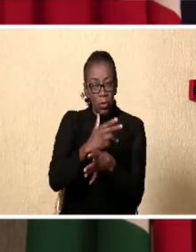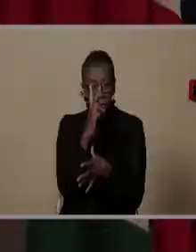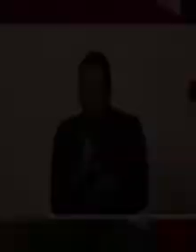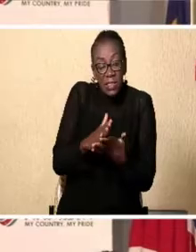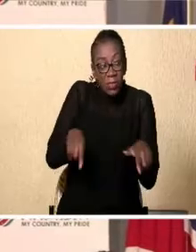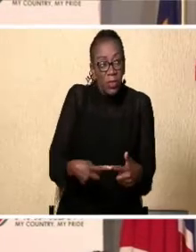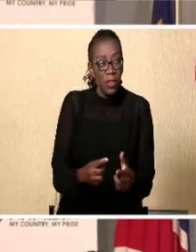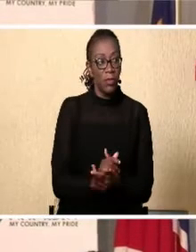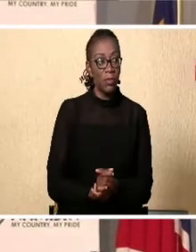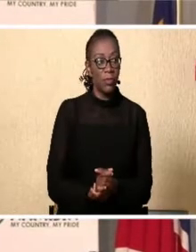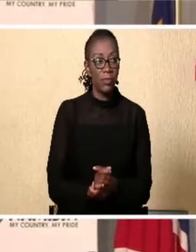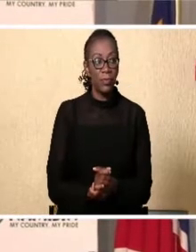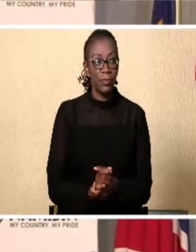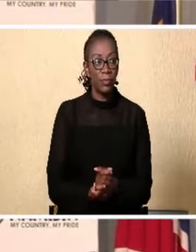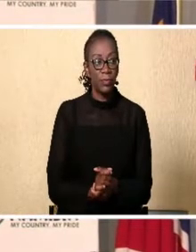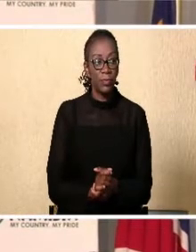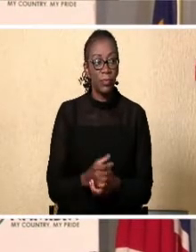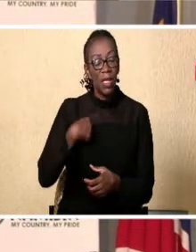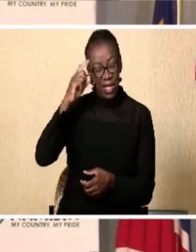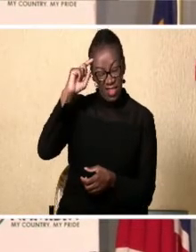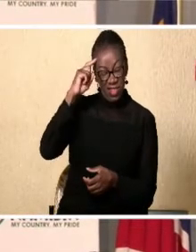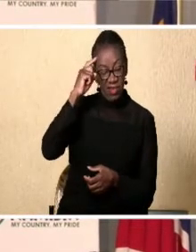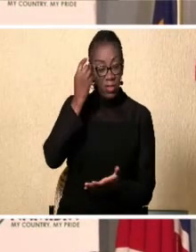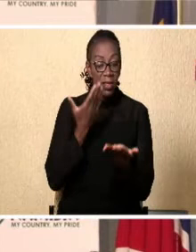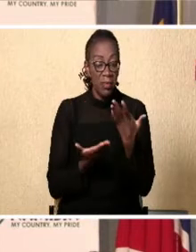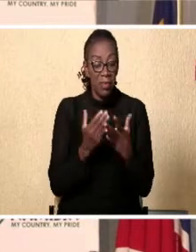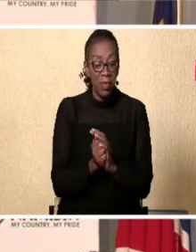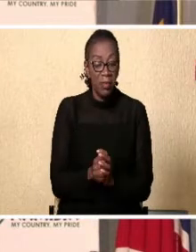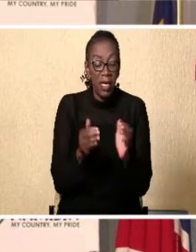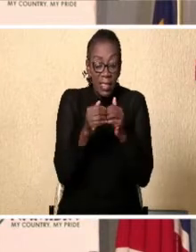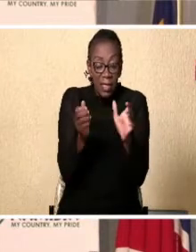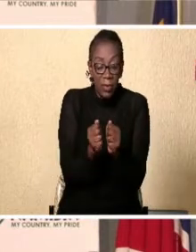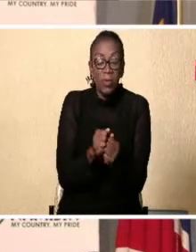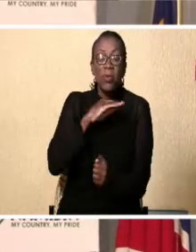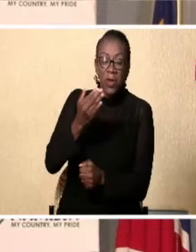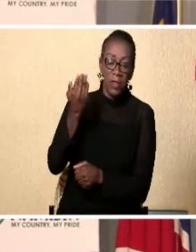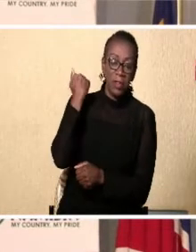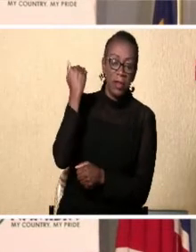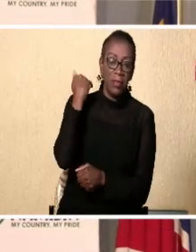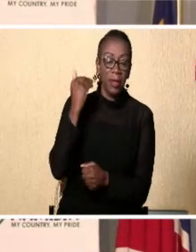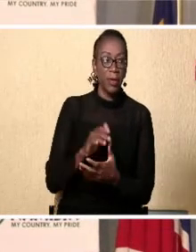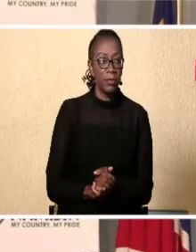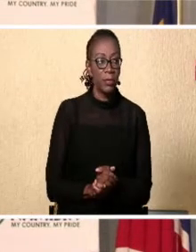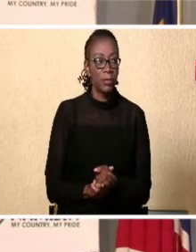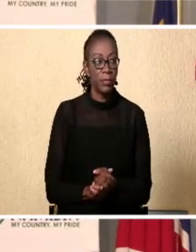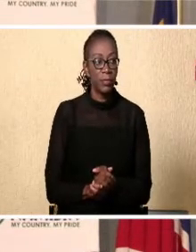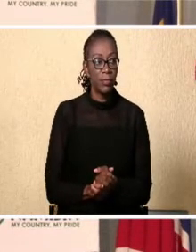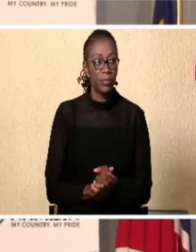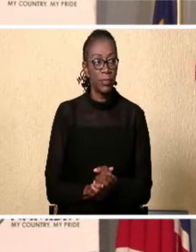case further. I thought that maybe, let me just start off with some background, just so that I can then build onto the